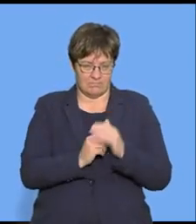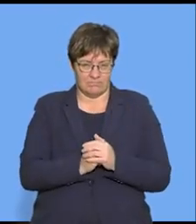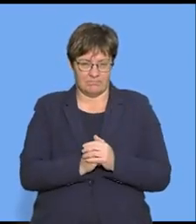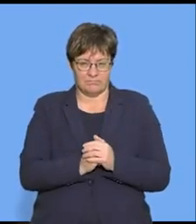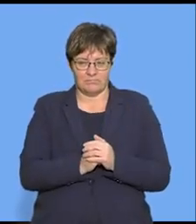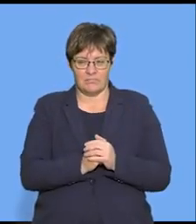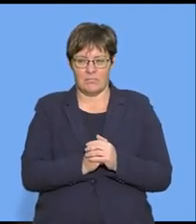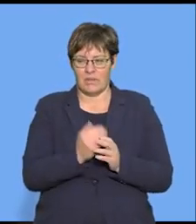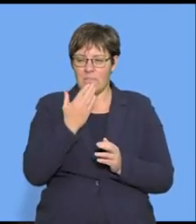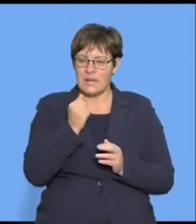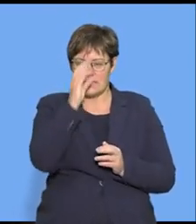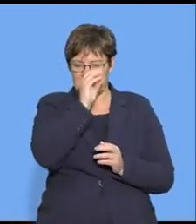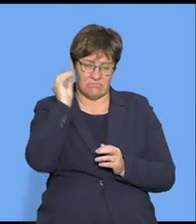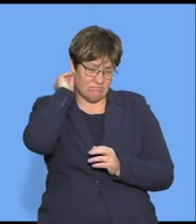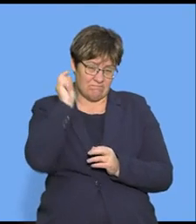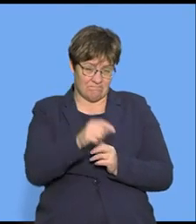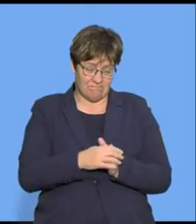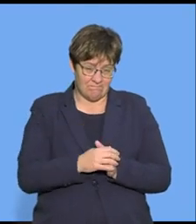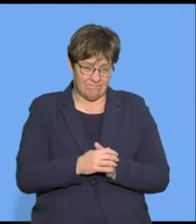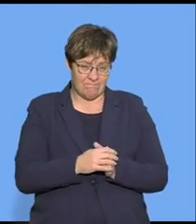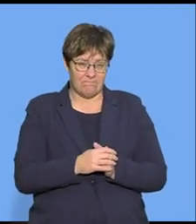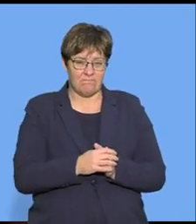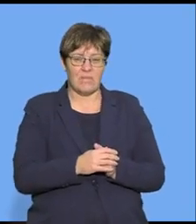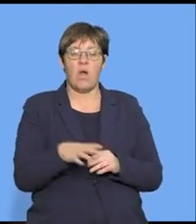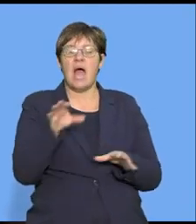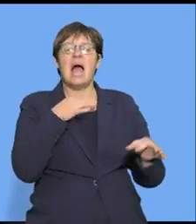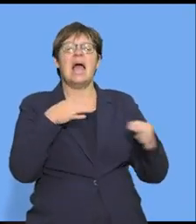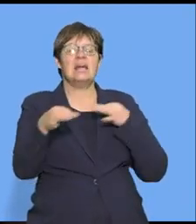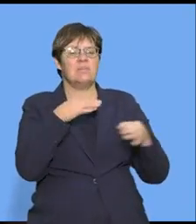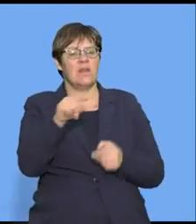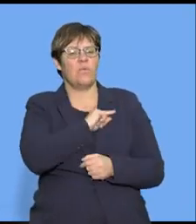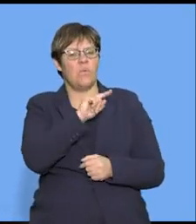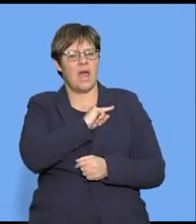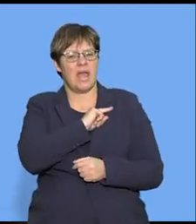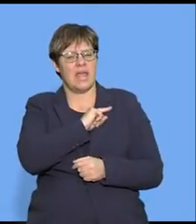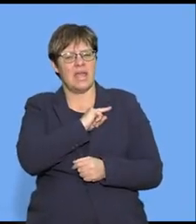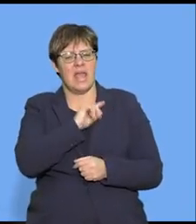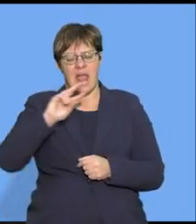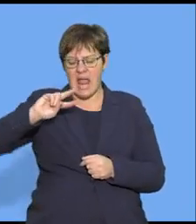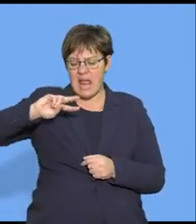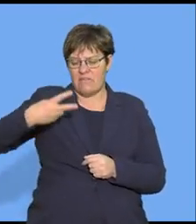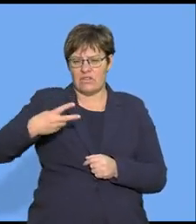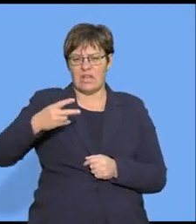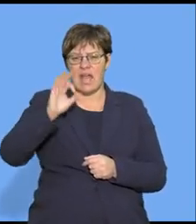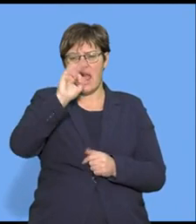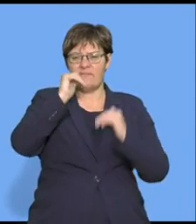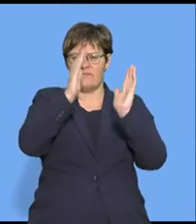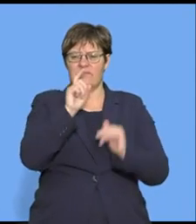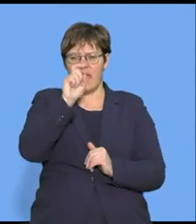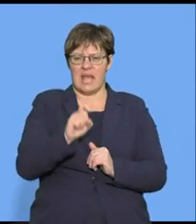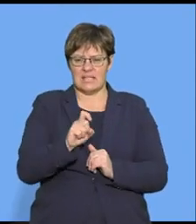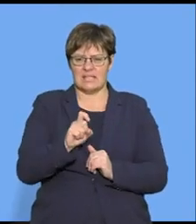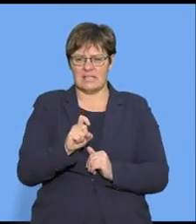remember that. Now explain why the inverse of f of x is not a function,